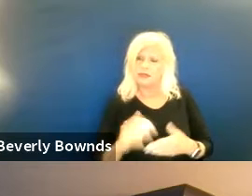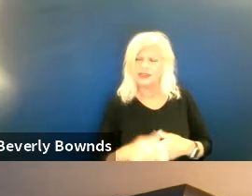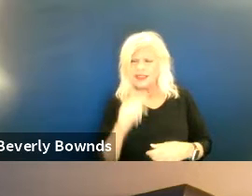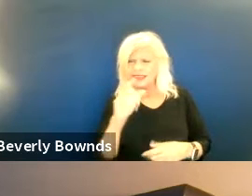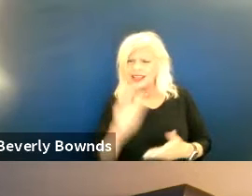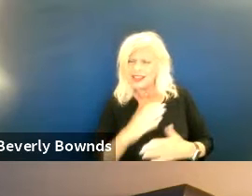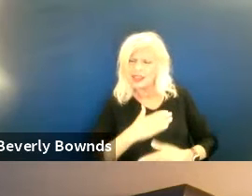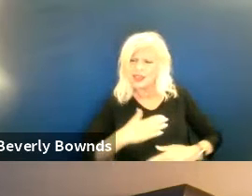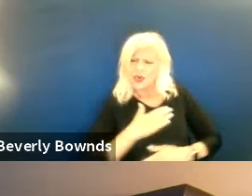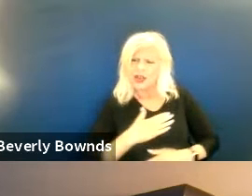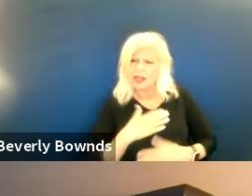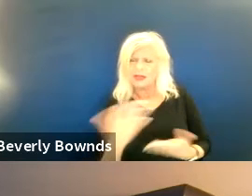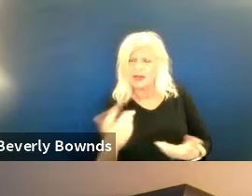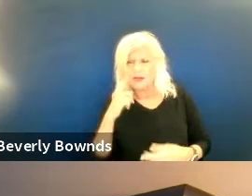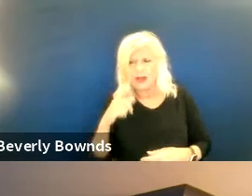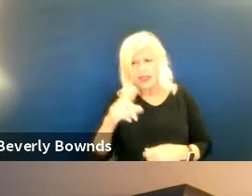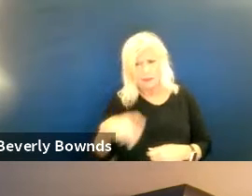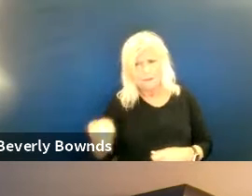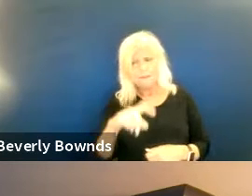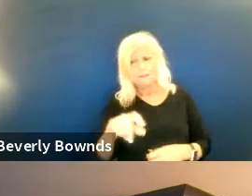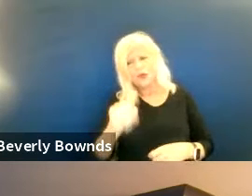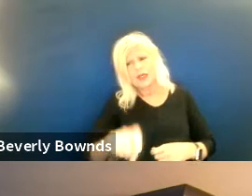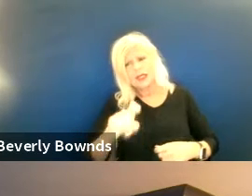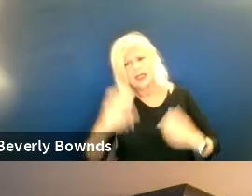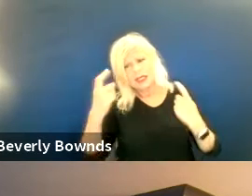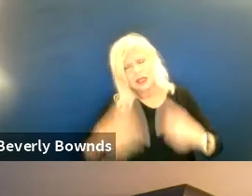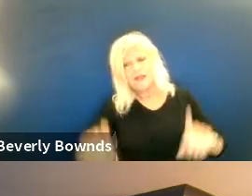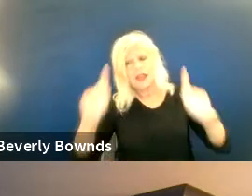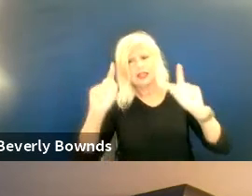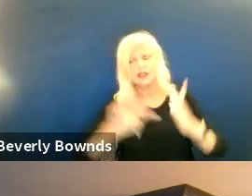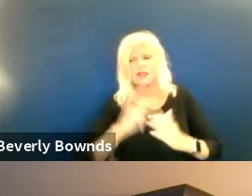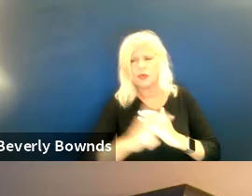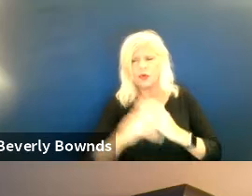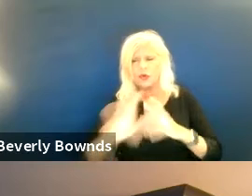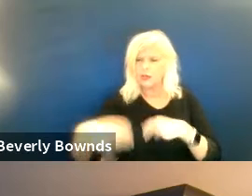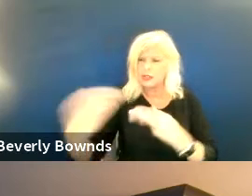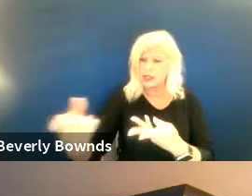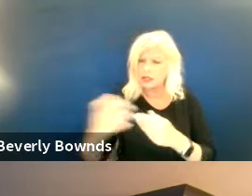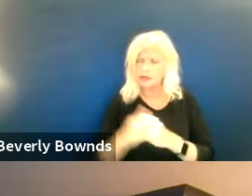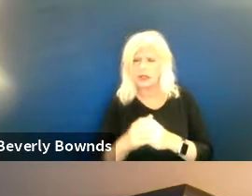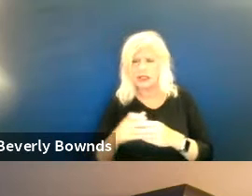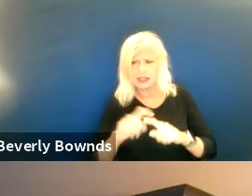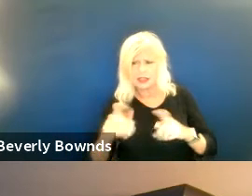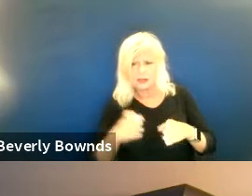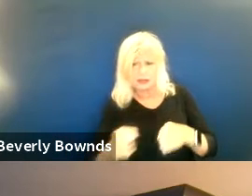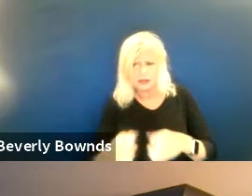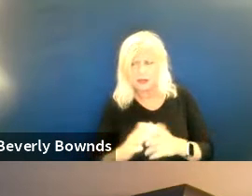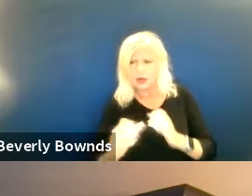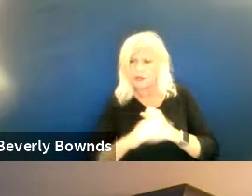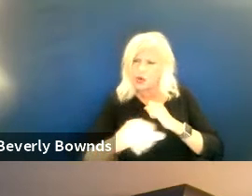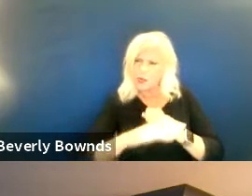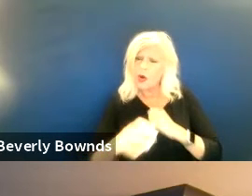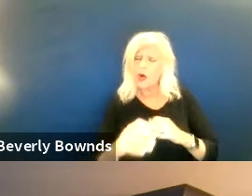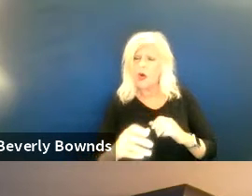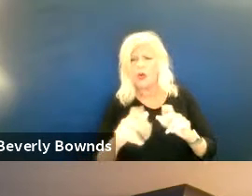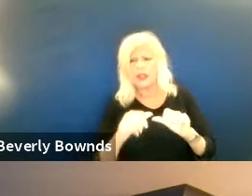enjoyable. So there's a need for effective program delivery strategies that can promote sustainable exercise behavior in people